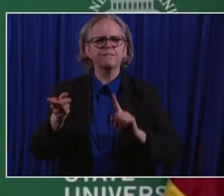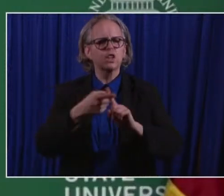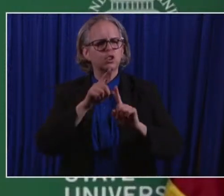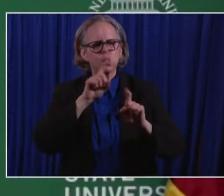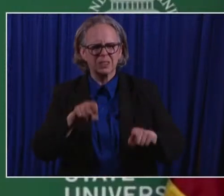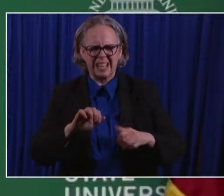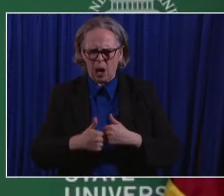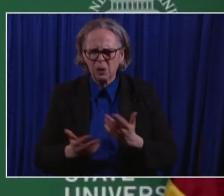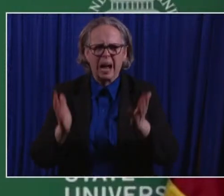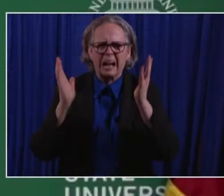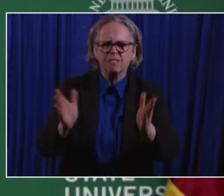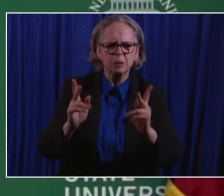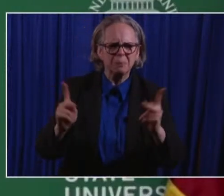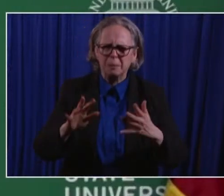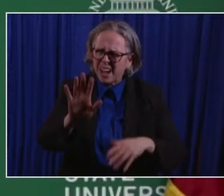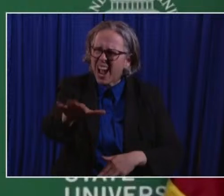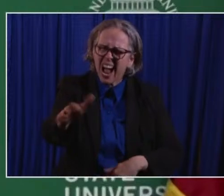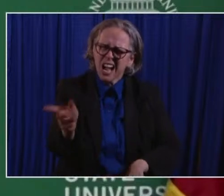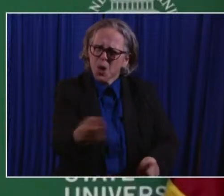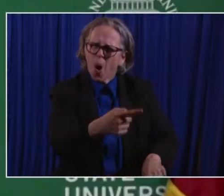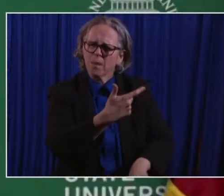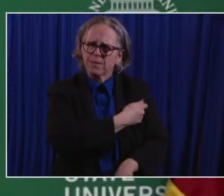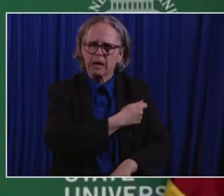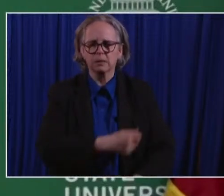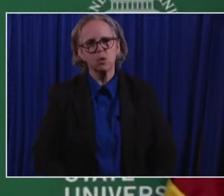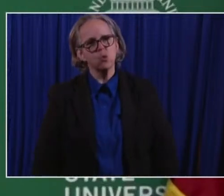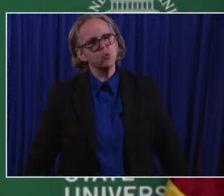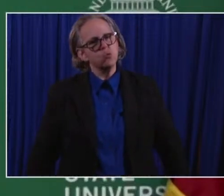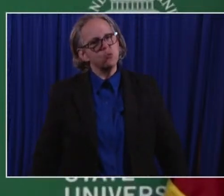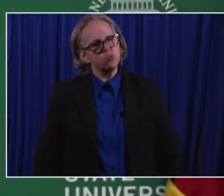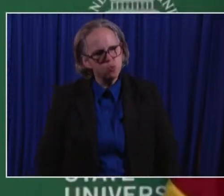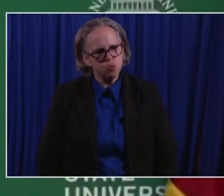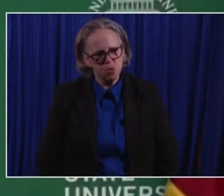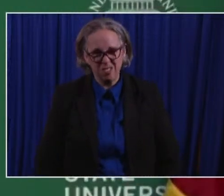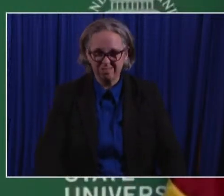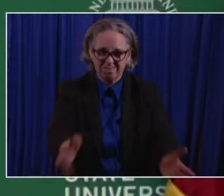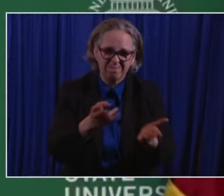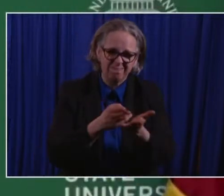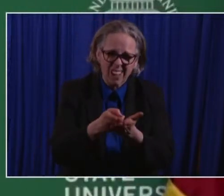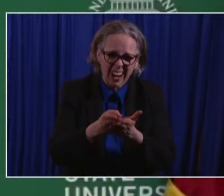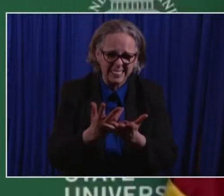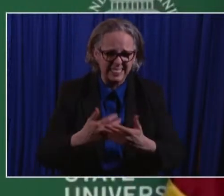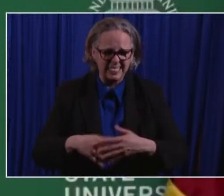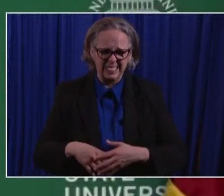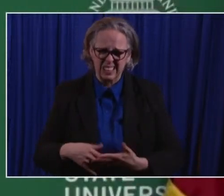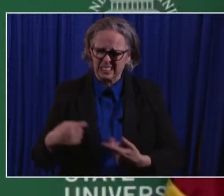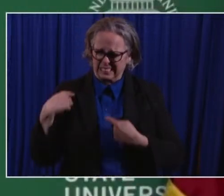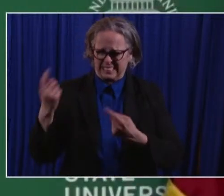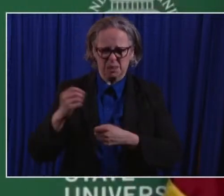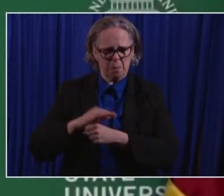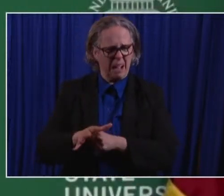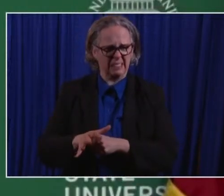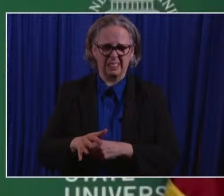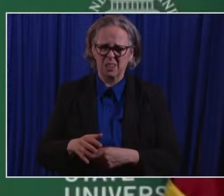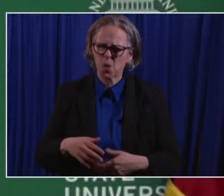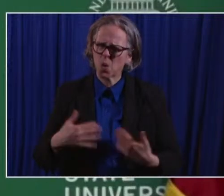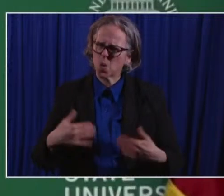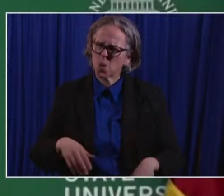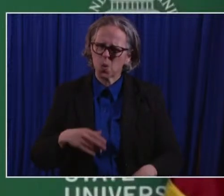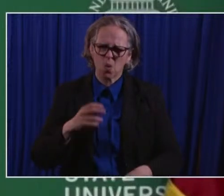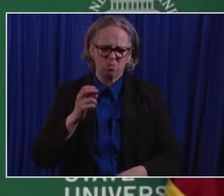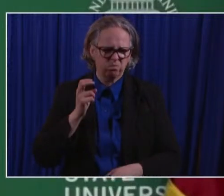Nothing about this pandemic has been easy. So no one should think that this was going to be easy